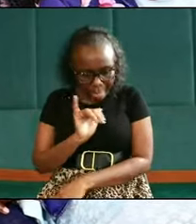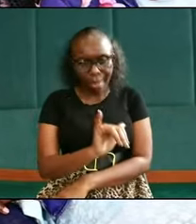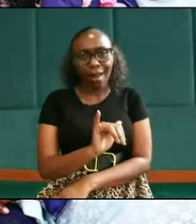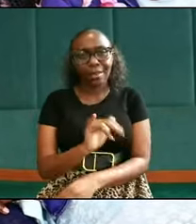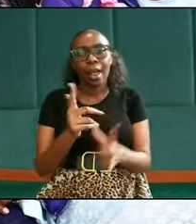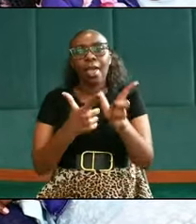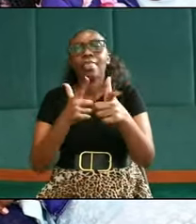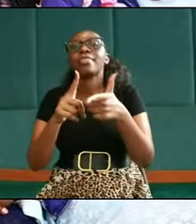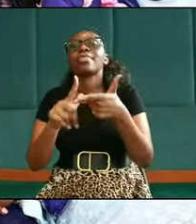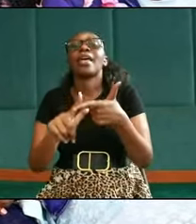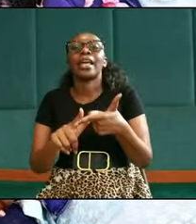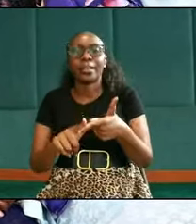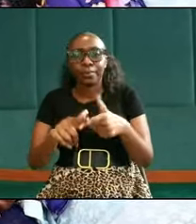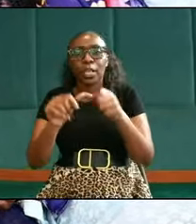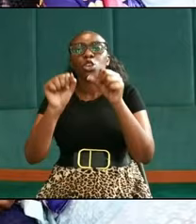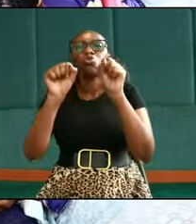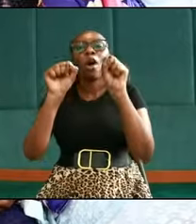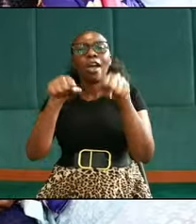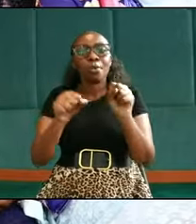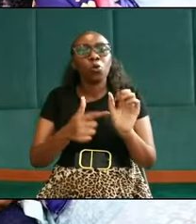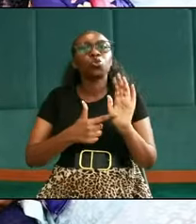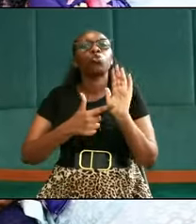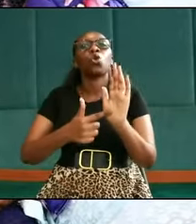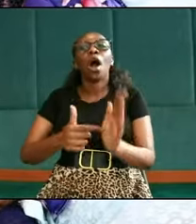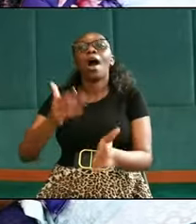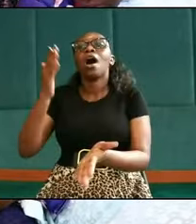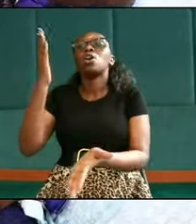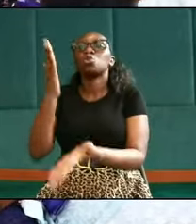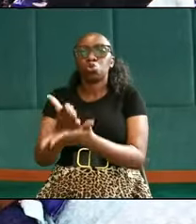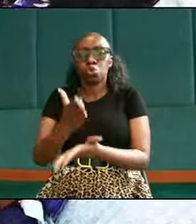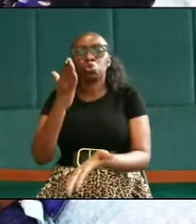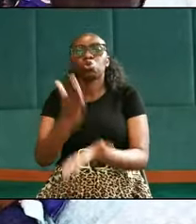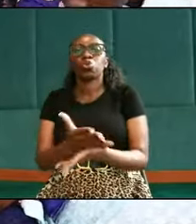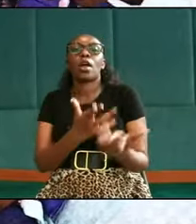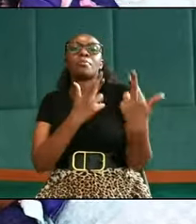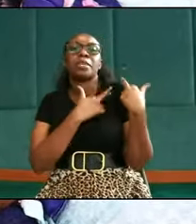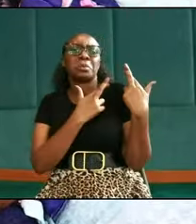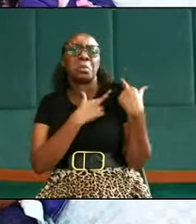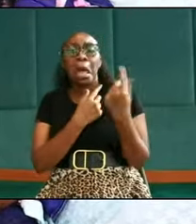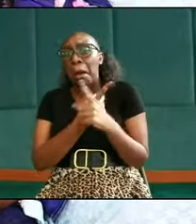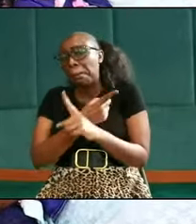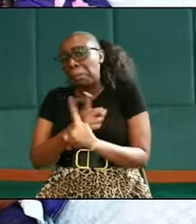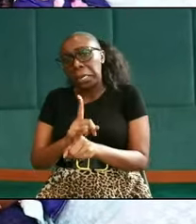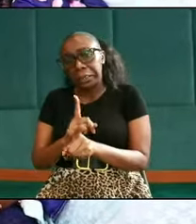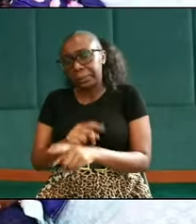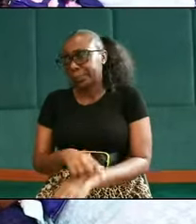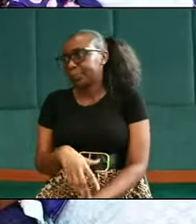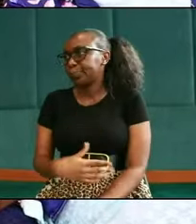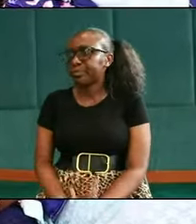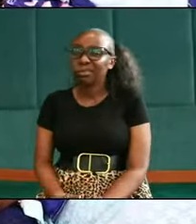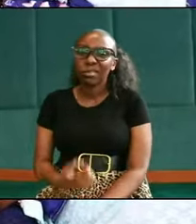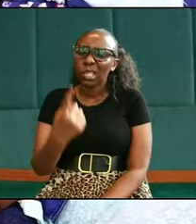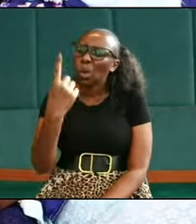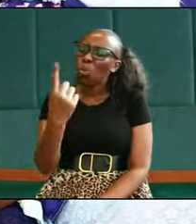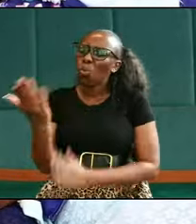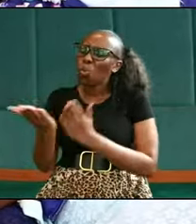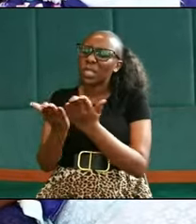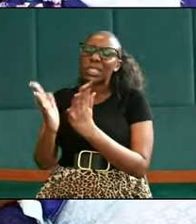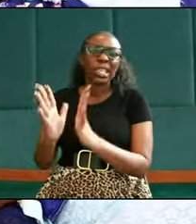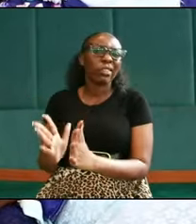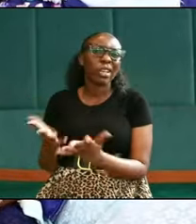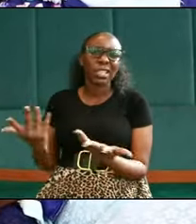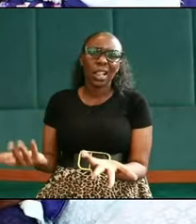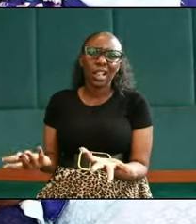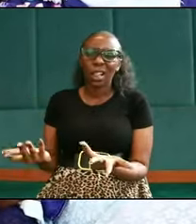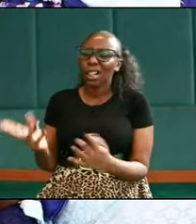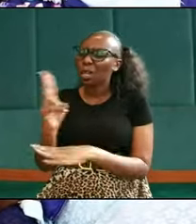to show that you can reign over many things. But sadly, one man who did not use the talents well,